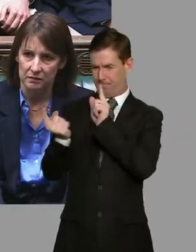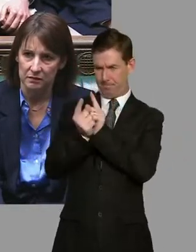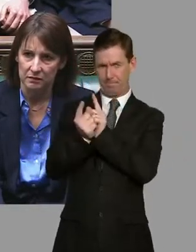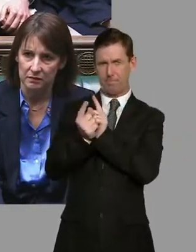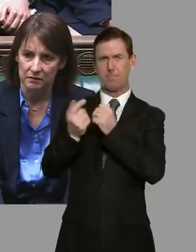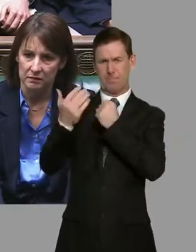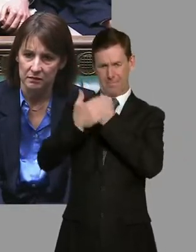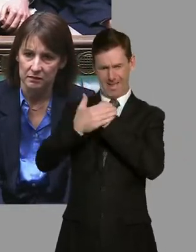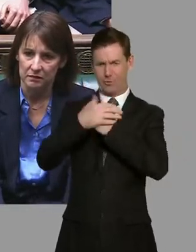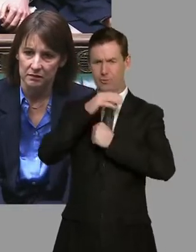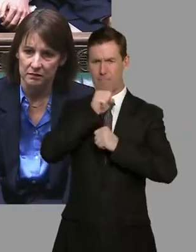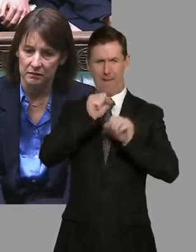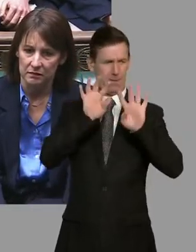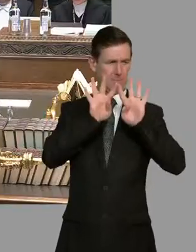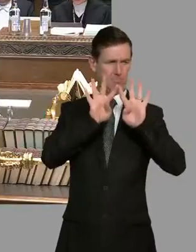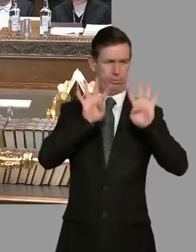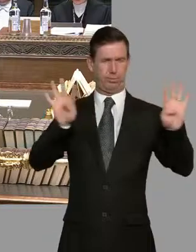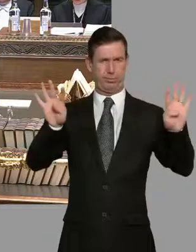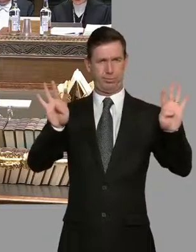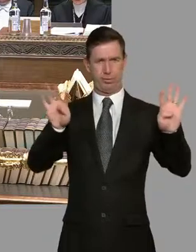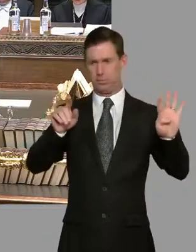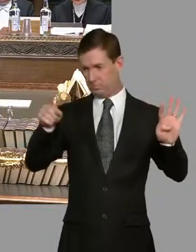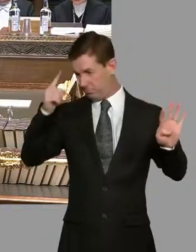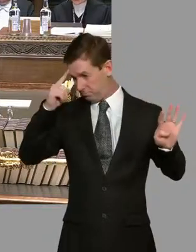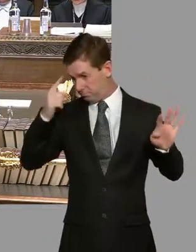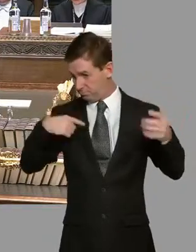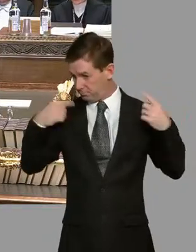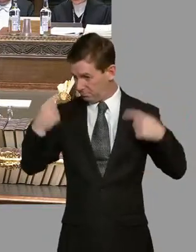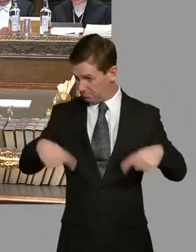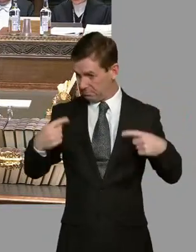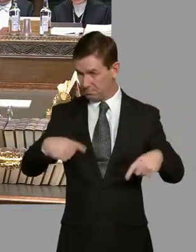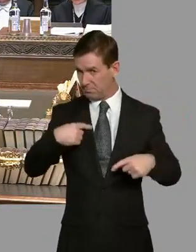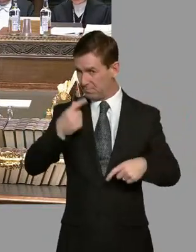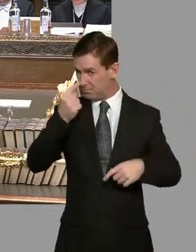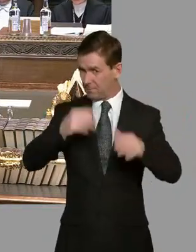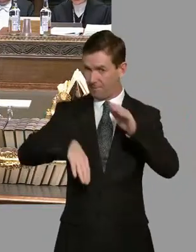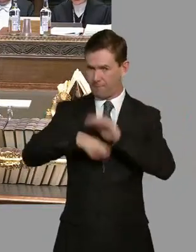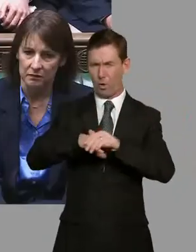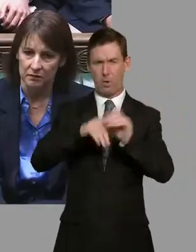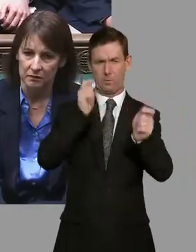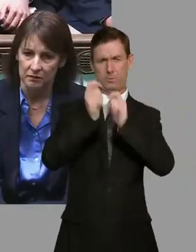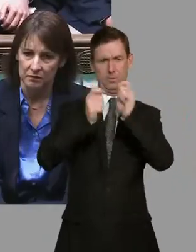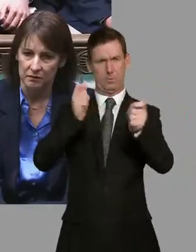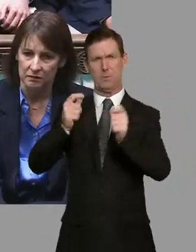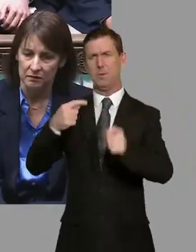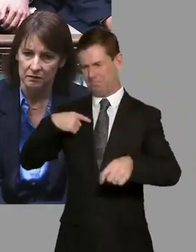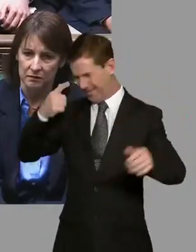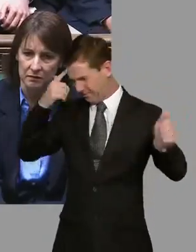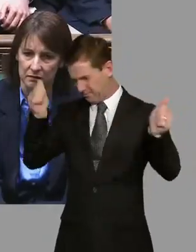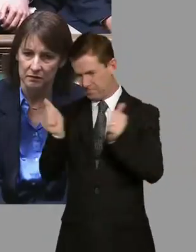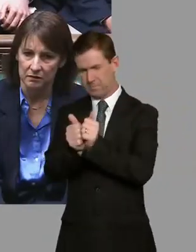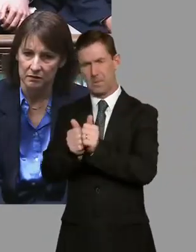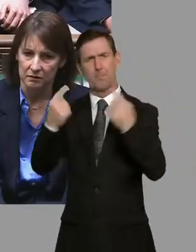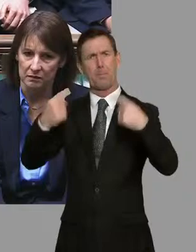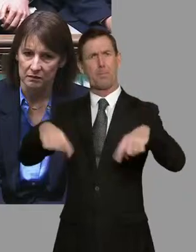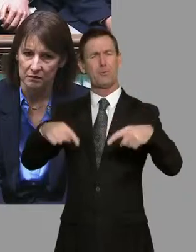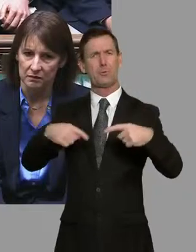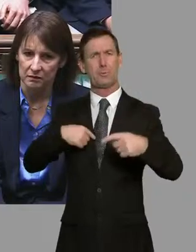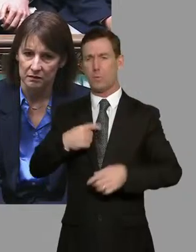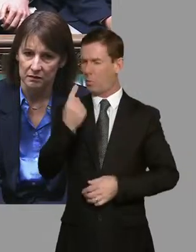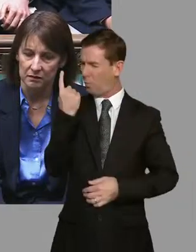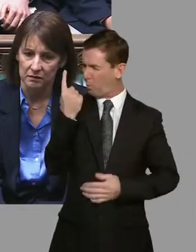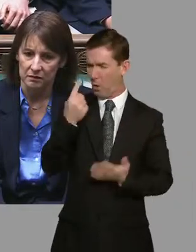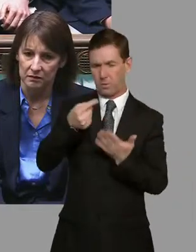of these cases to take place. I gave that green light, but on one condition, because it came to my attention that one of the men that was going